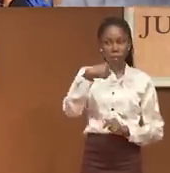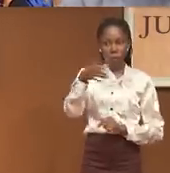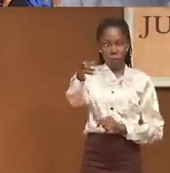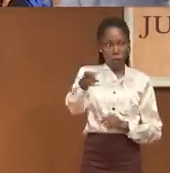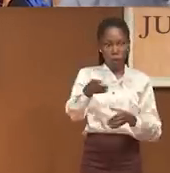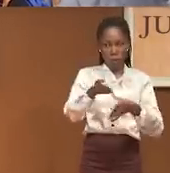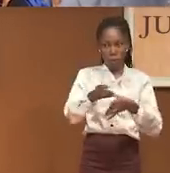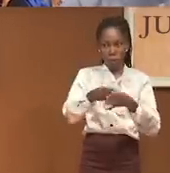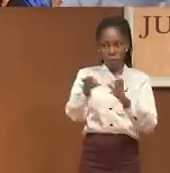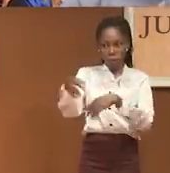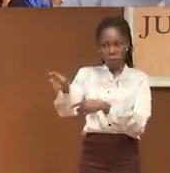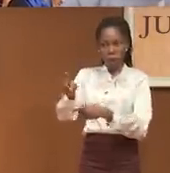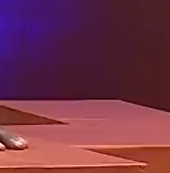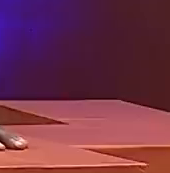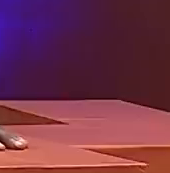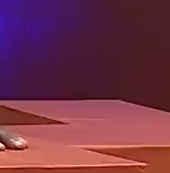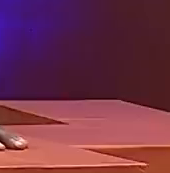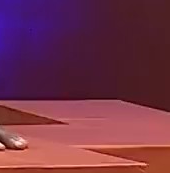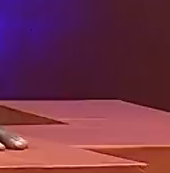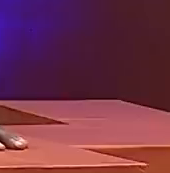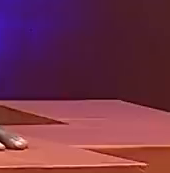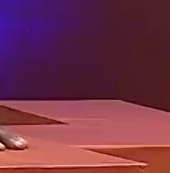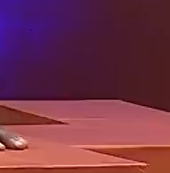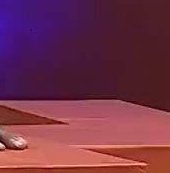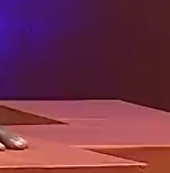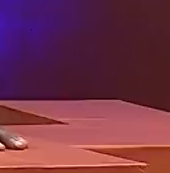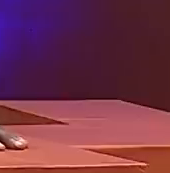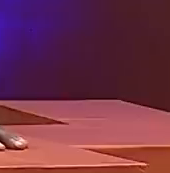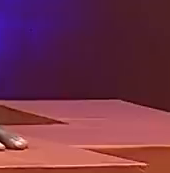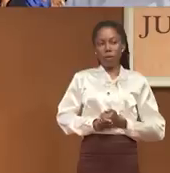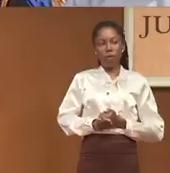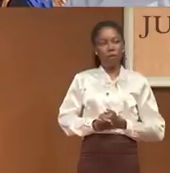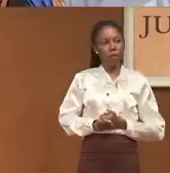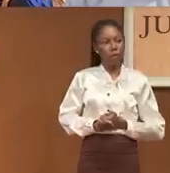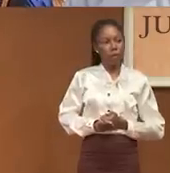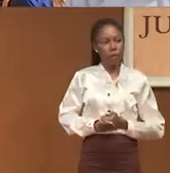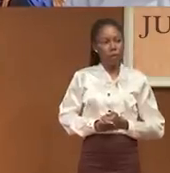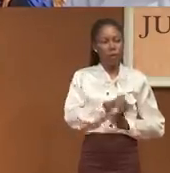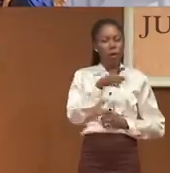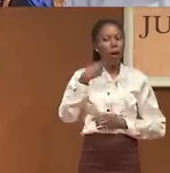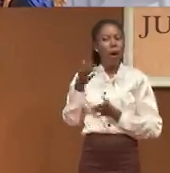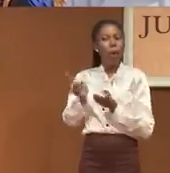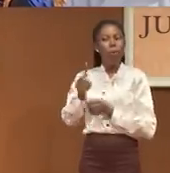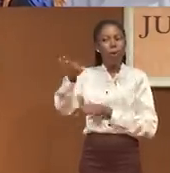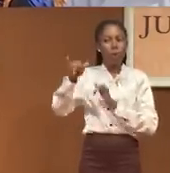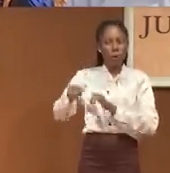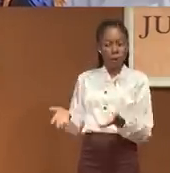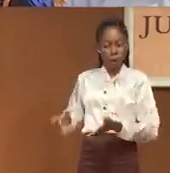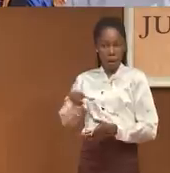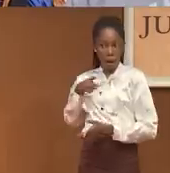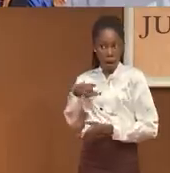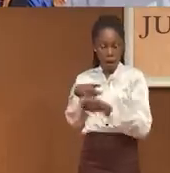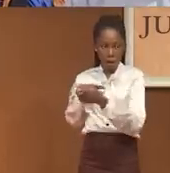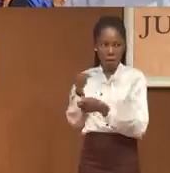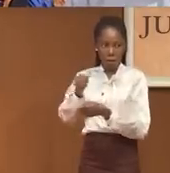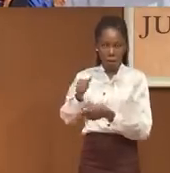refused. Let me have the documents. Do you have it here? No, it's not here. Where do you stay? Are you in Lagos? You're yes, in Lagos.